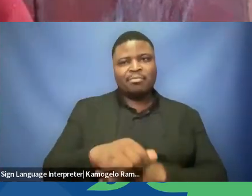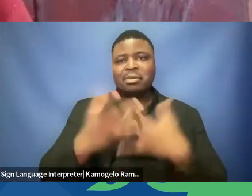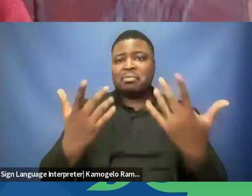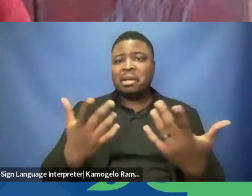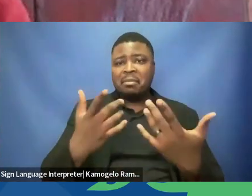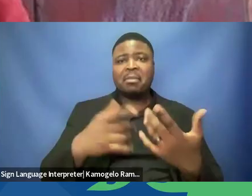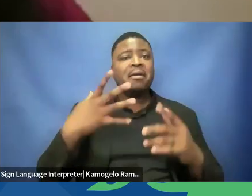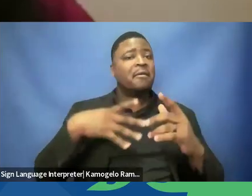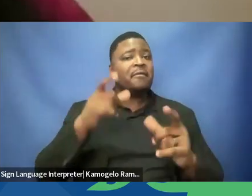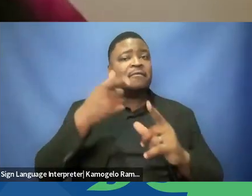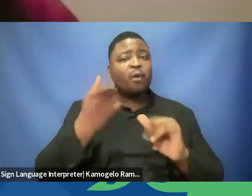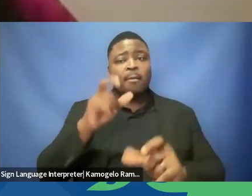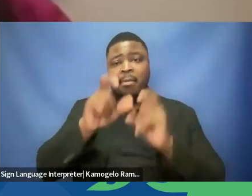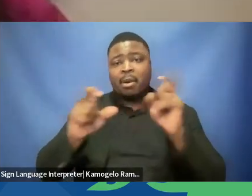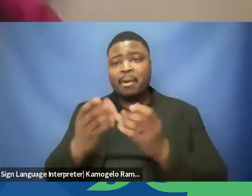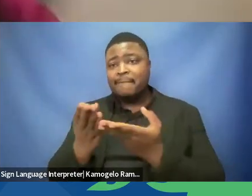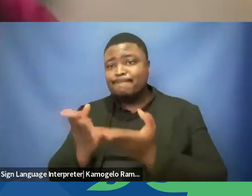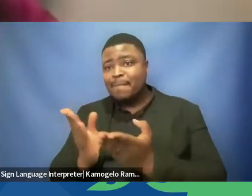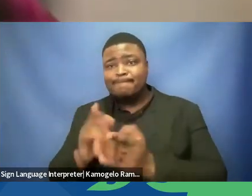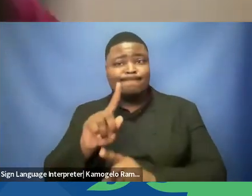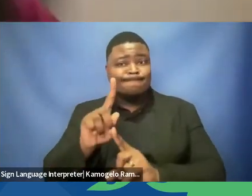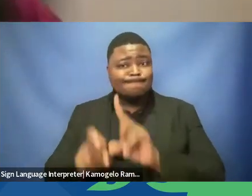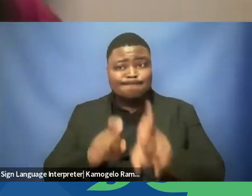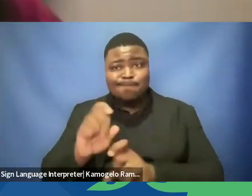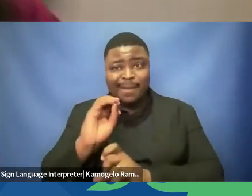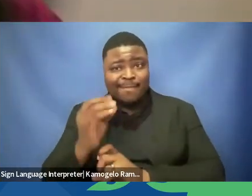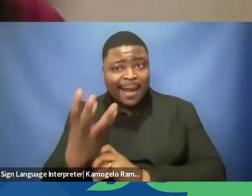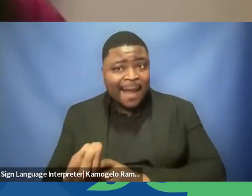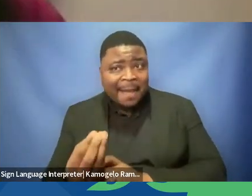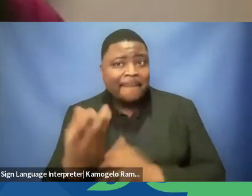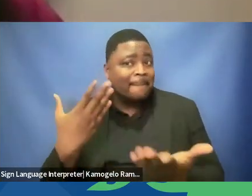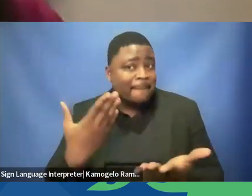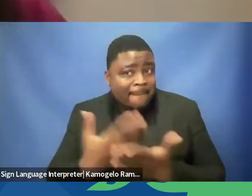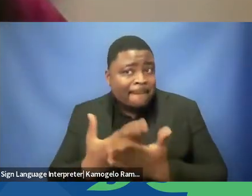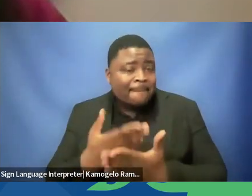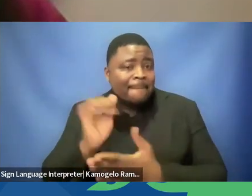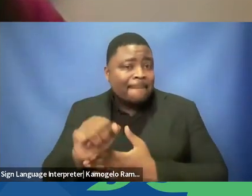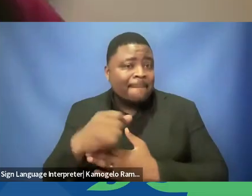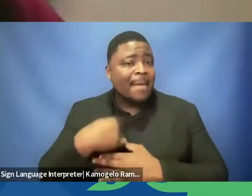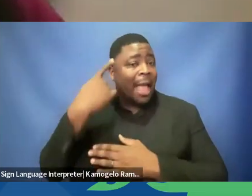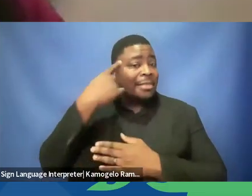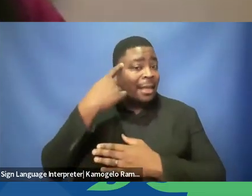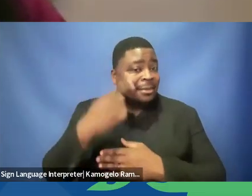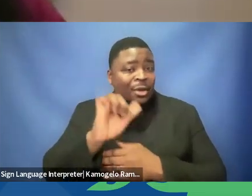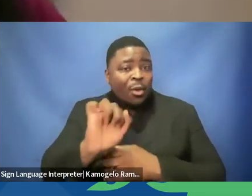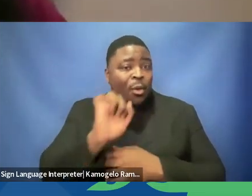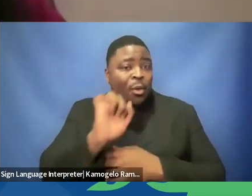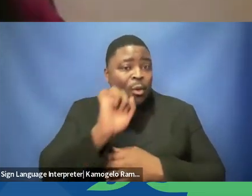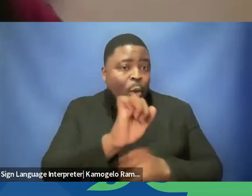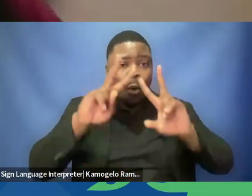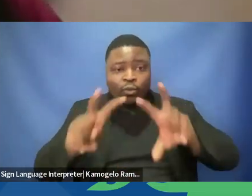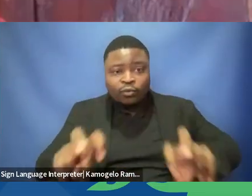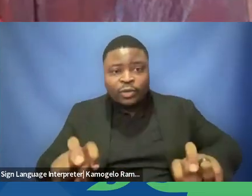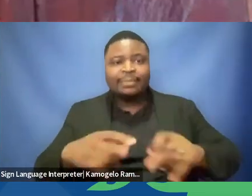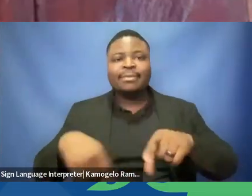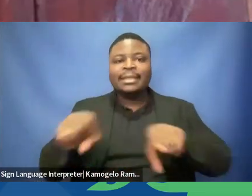any questions. I have tons of questions. I think your research and your program really shows an